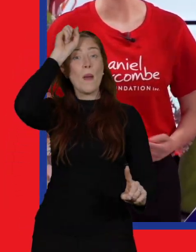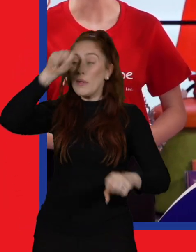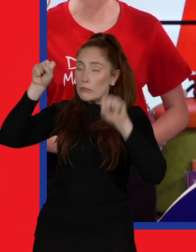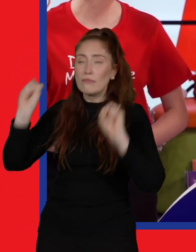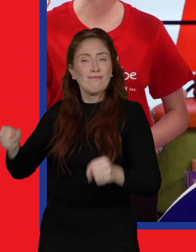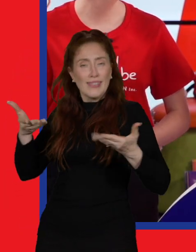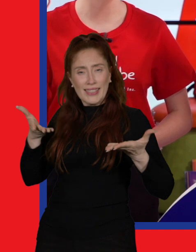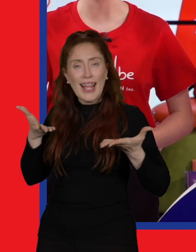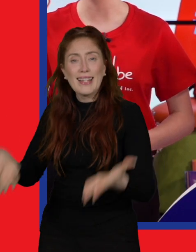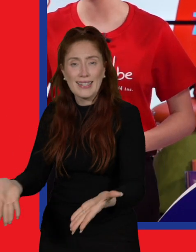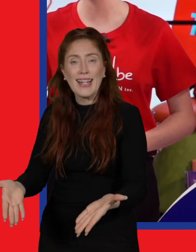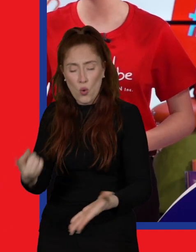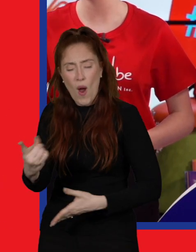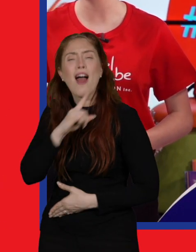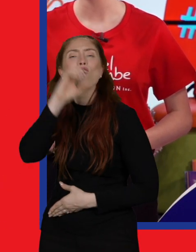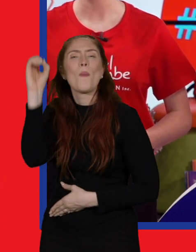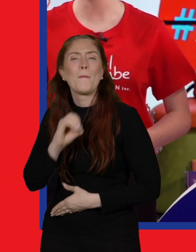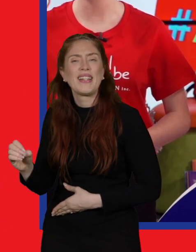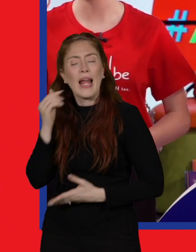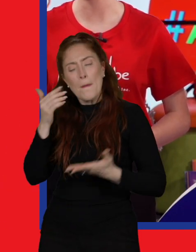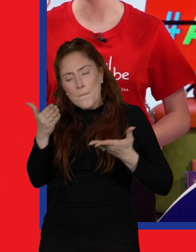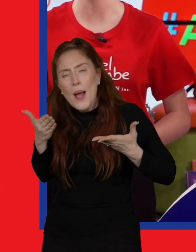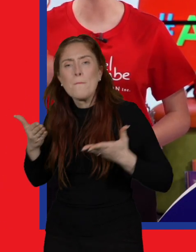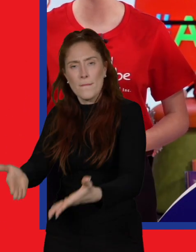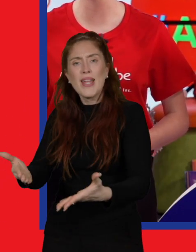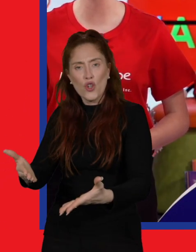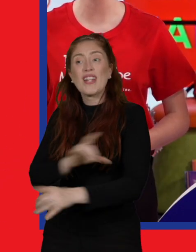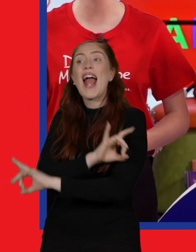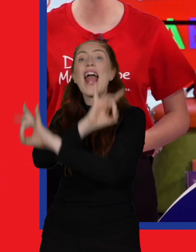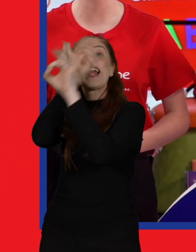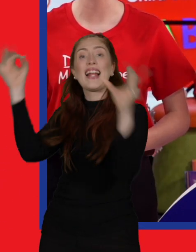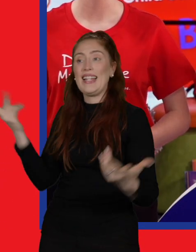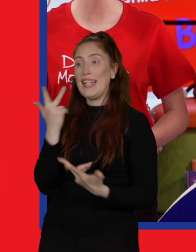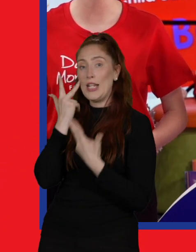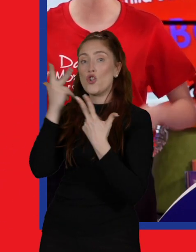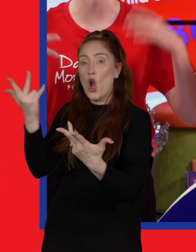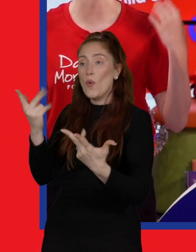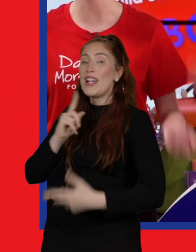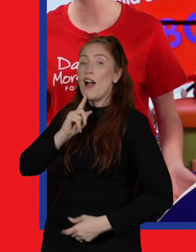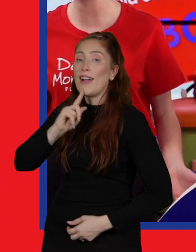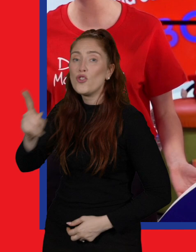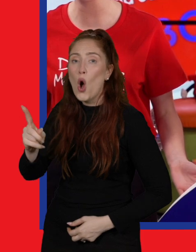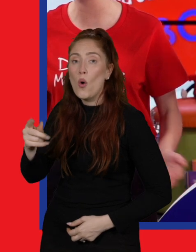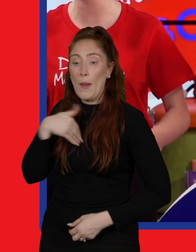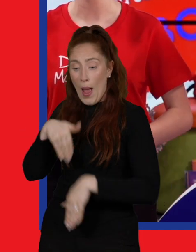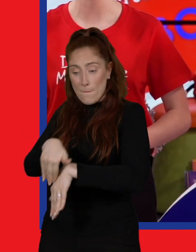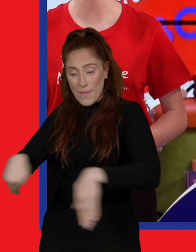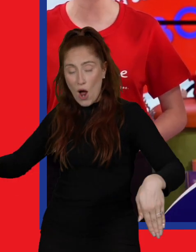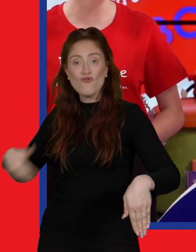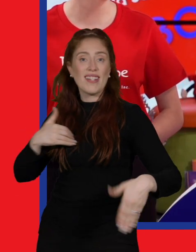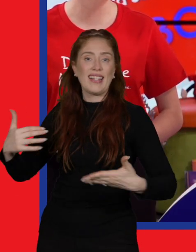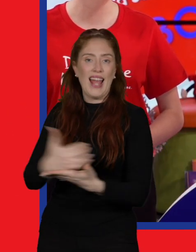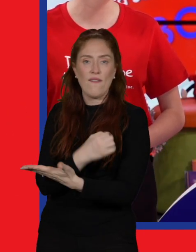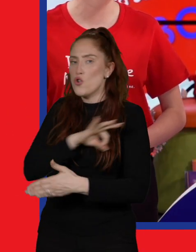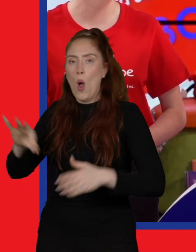Remember, enthusiastic and affirmative consent is permission that has been truly, freely, clearly and wholeheartedly given without